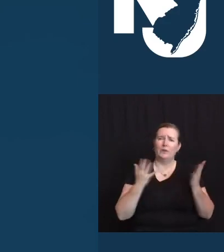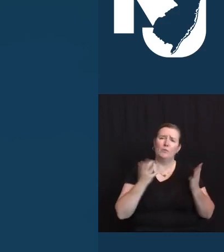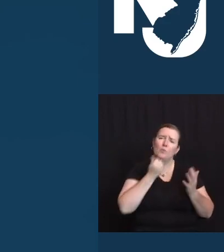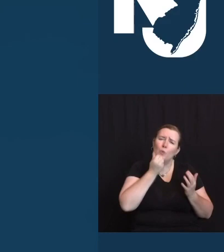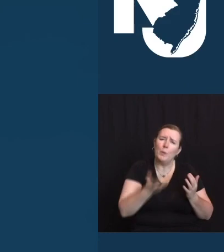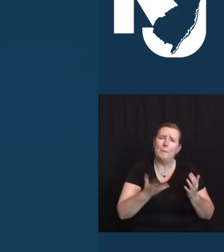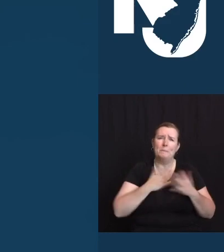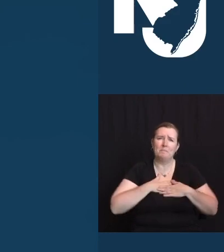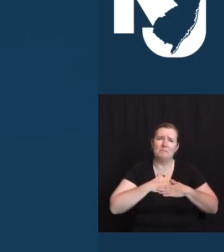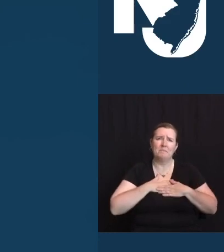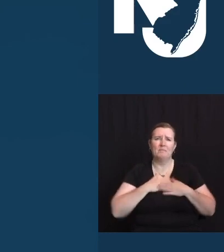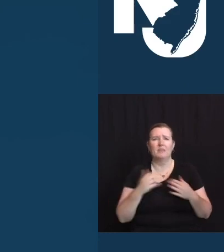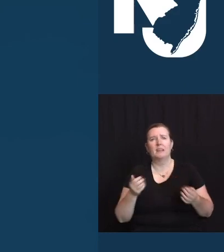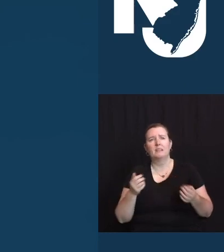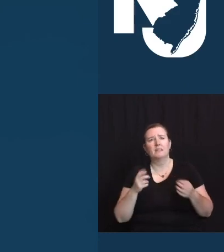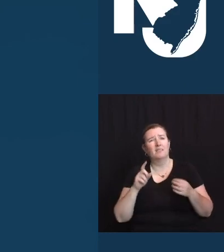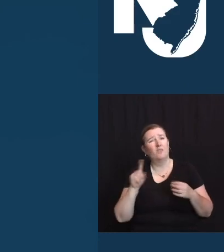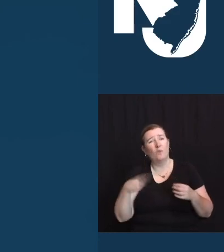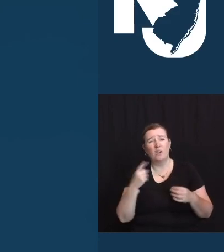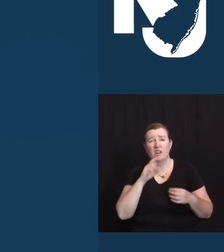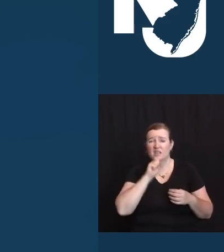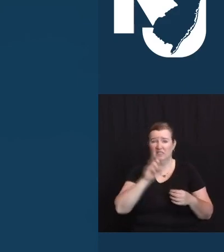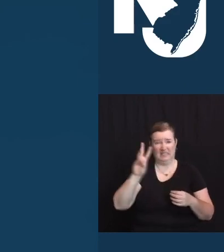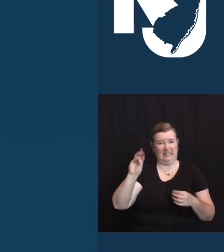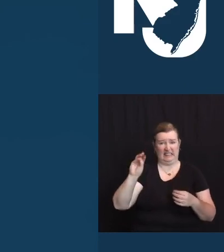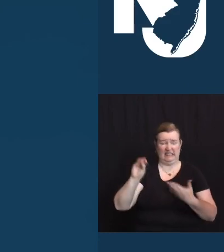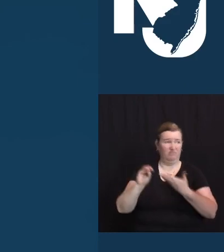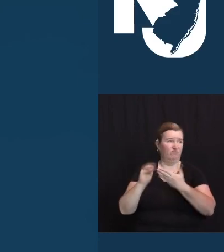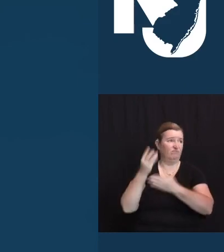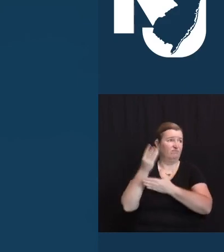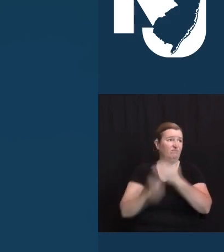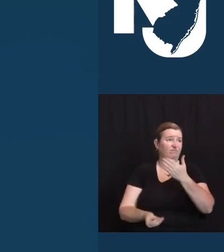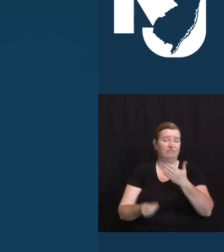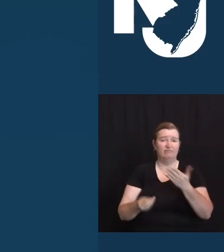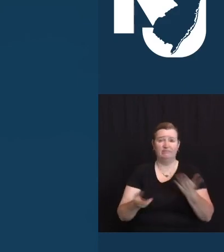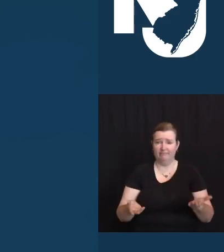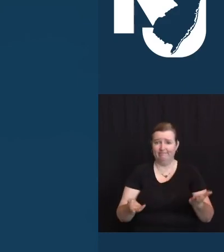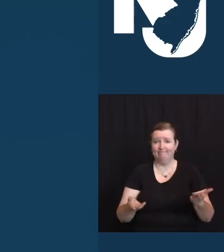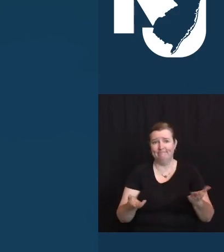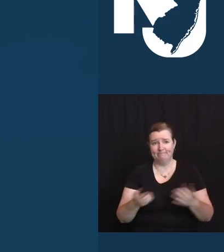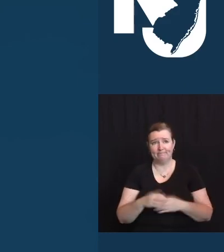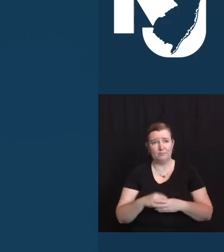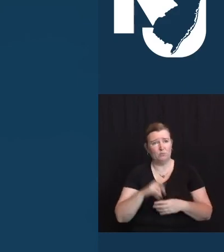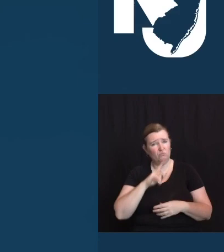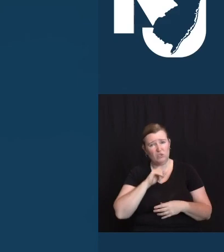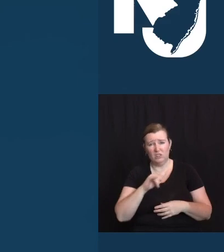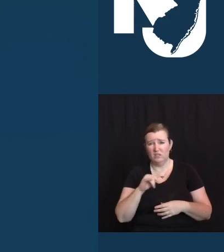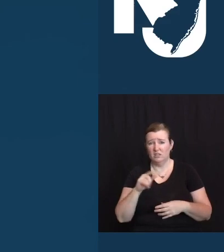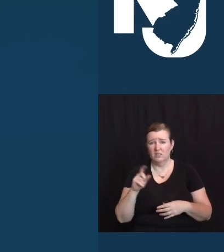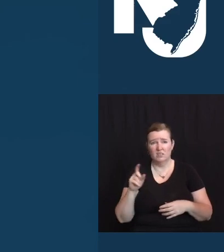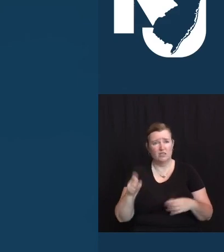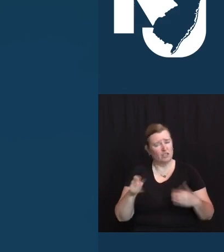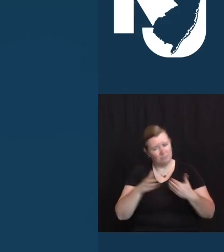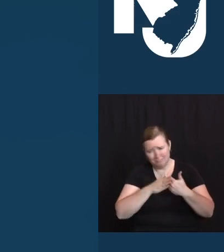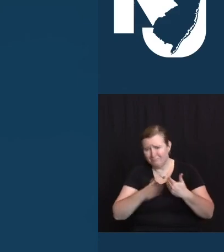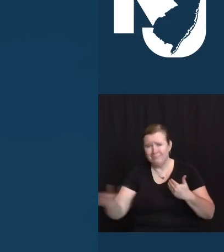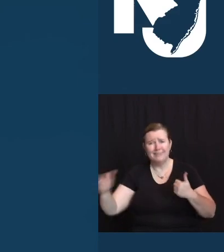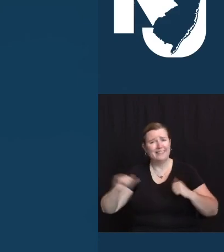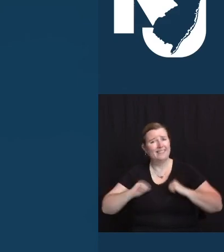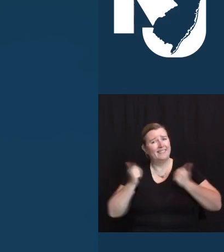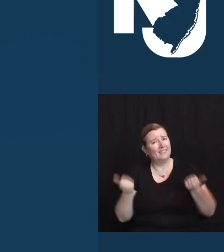only 60 years old and still had so much more to give back to the customers he loved, and still had so much more to